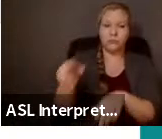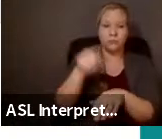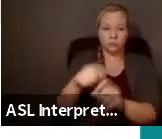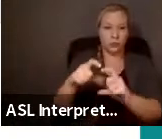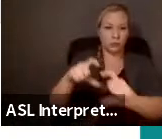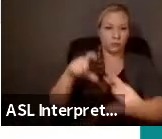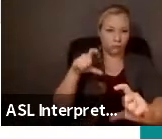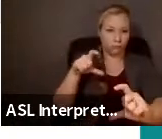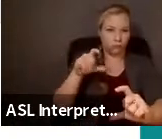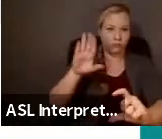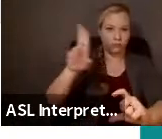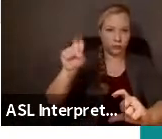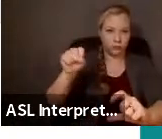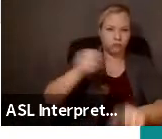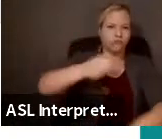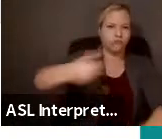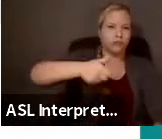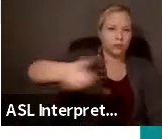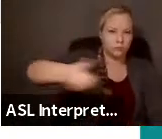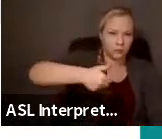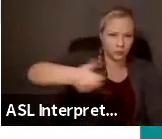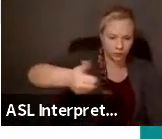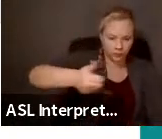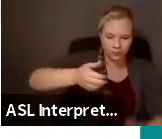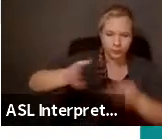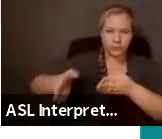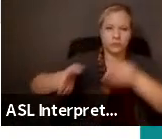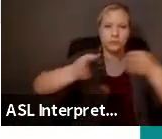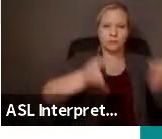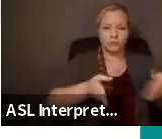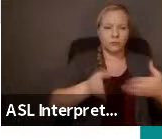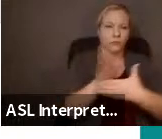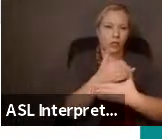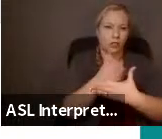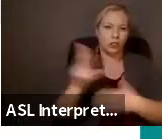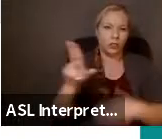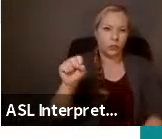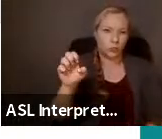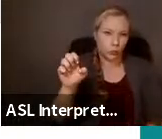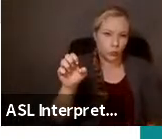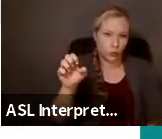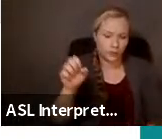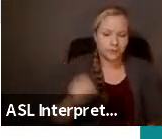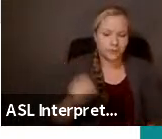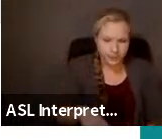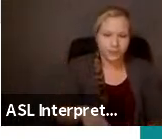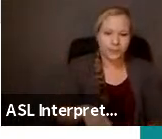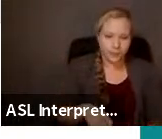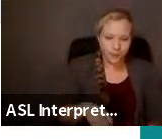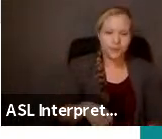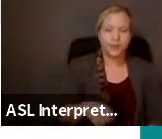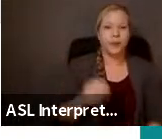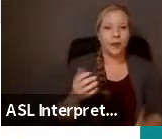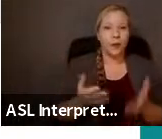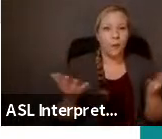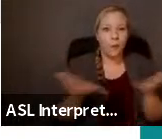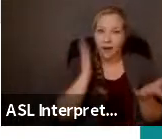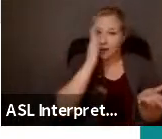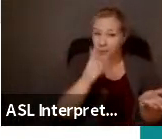path. And we'll walk through what those various configurations look like